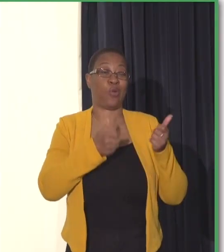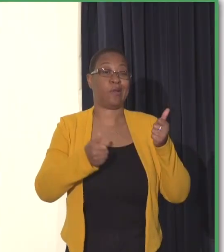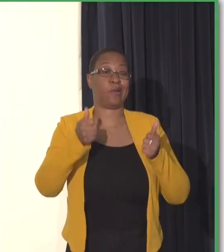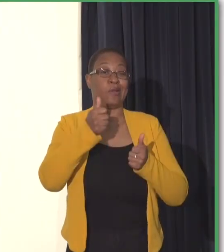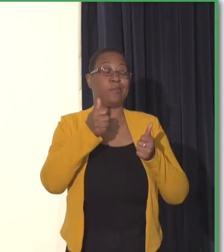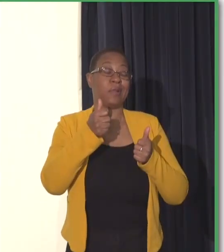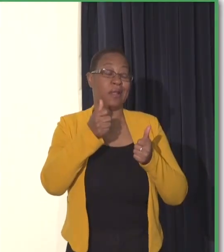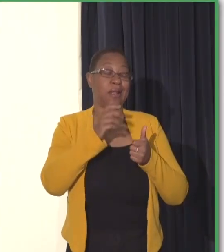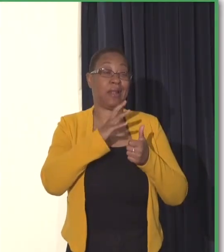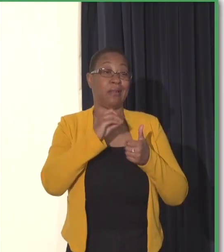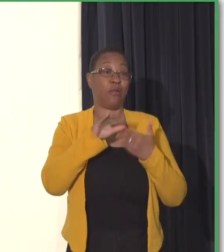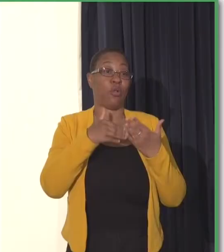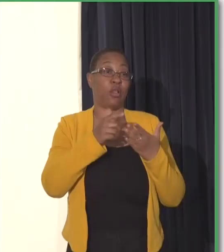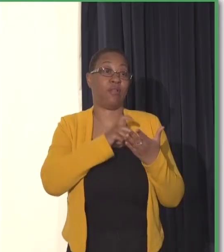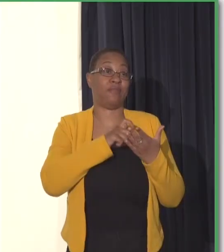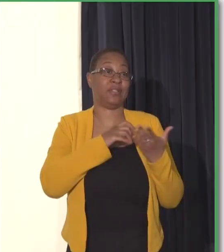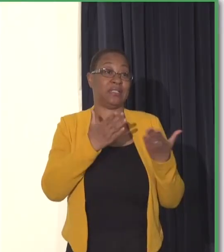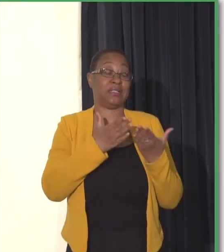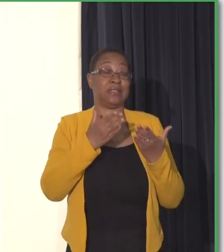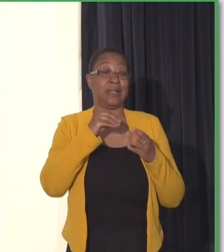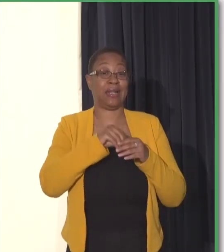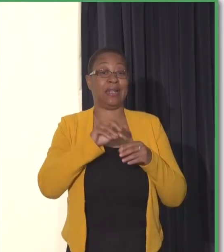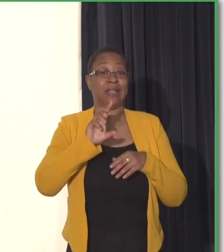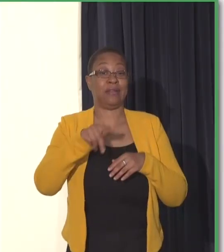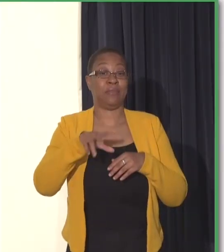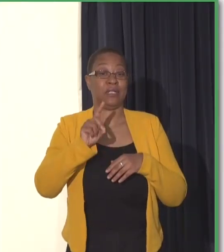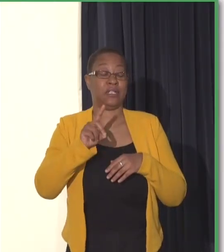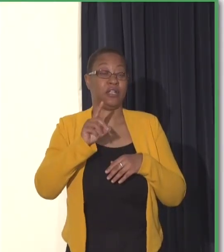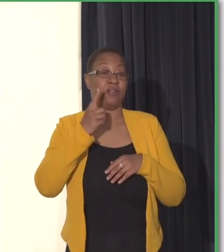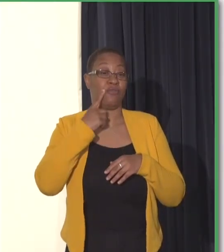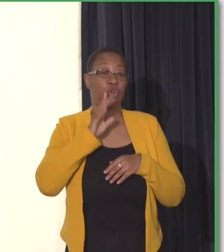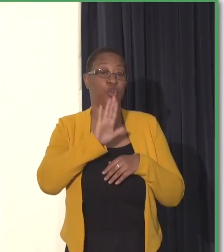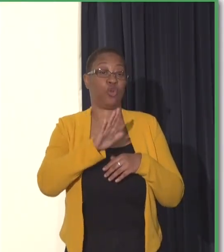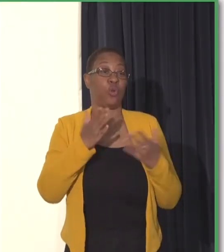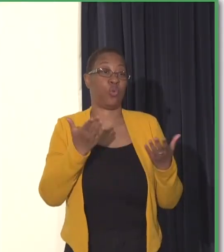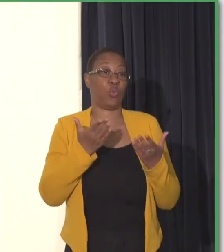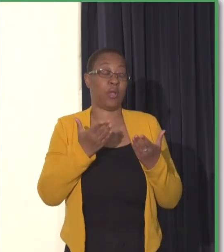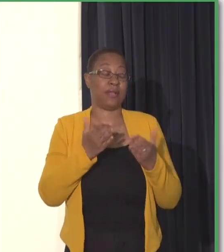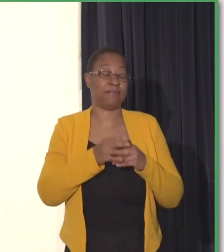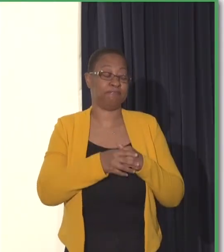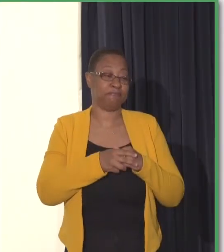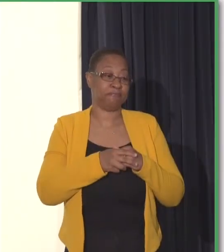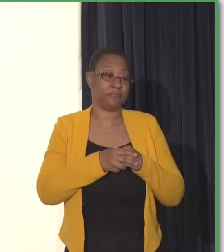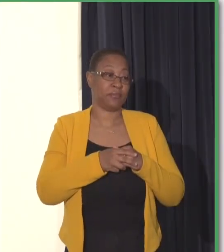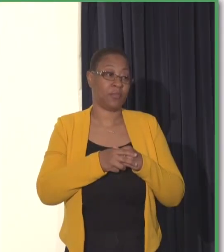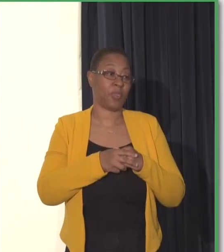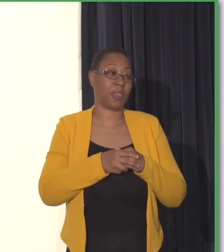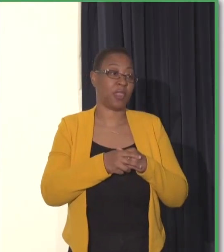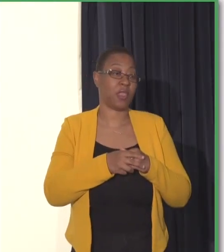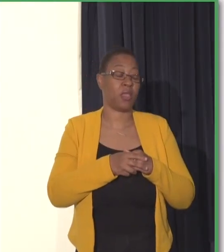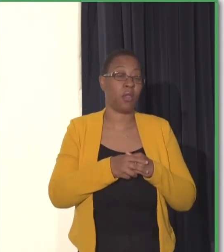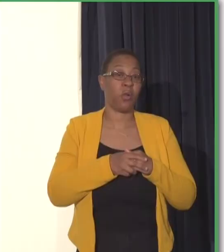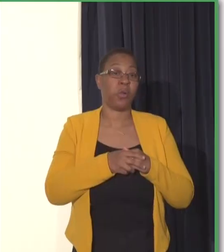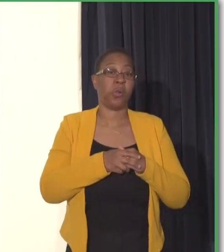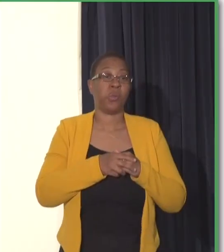officers in this room and throughout the department on the initiative, on the purely, if you will, just